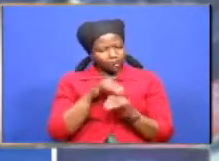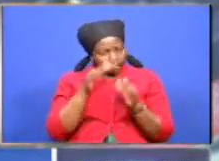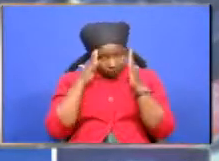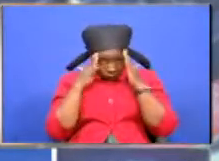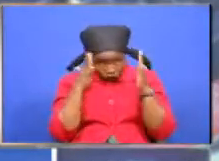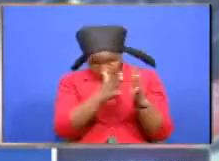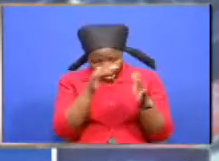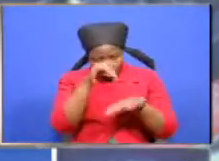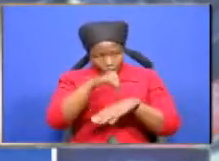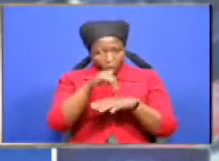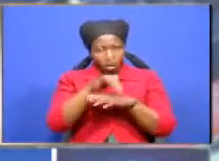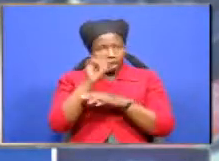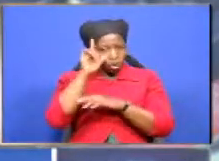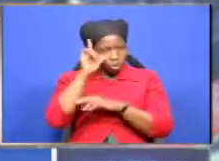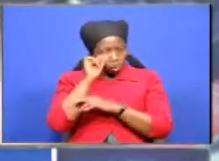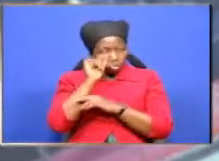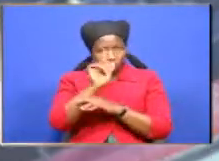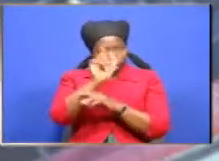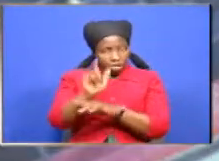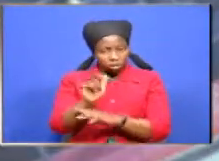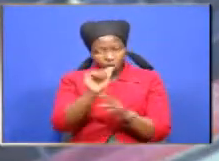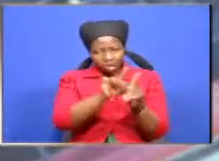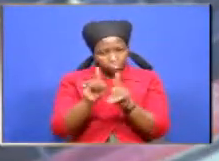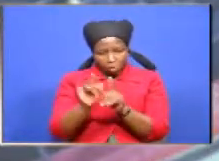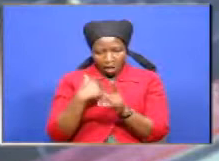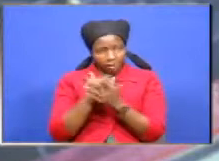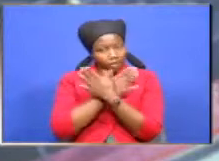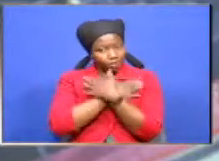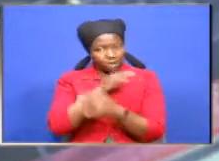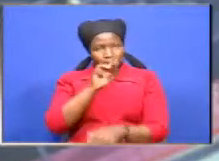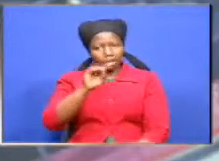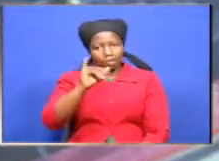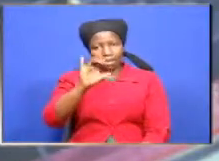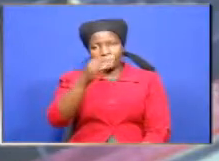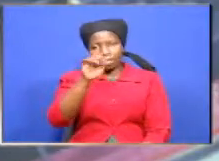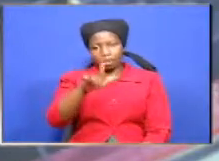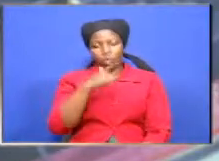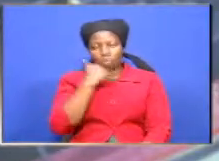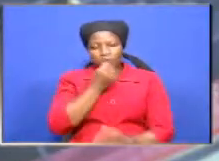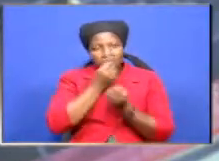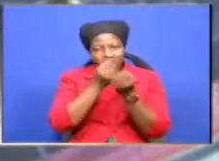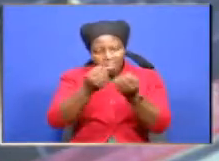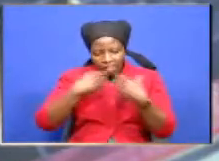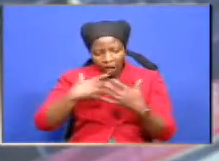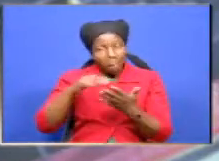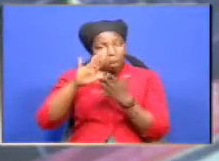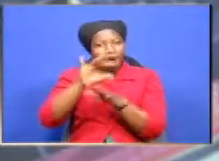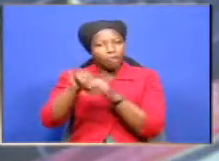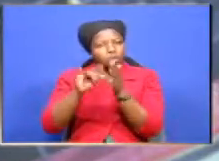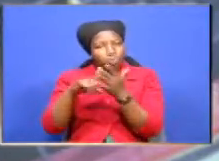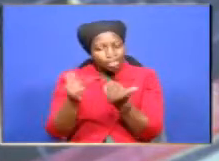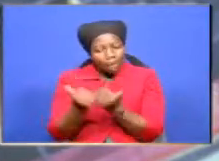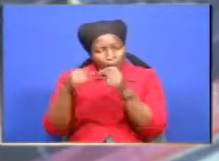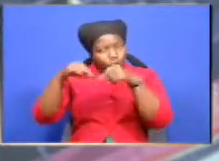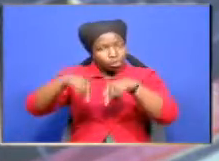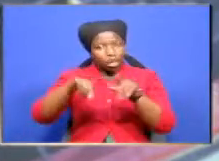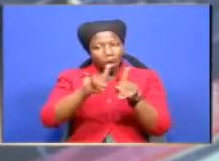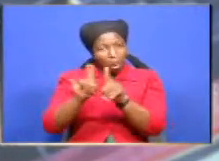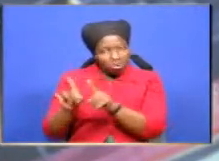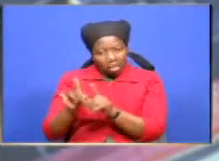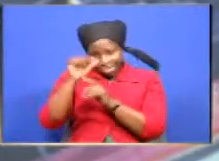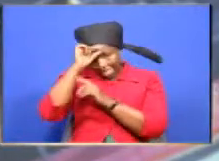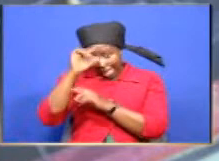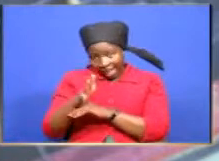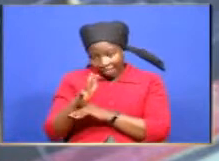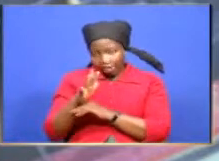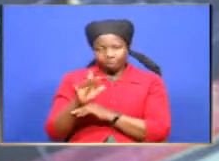to the coastal region, and we have our colleague Michael Mwadiga, who will be giving us details about more on what is happening today. Also, the governor